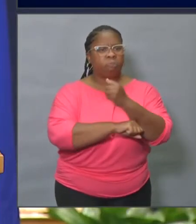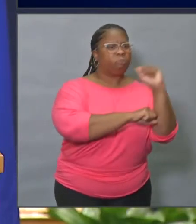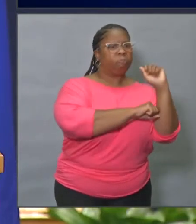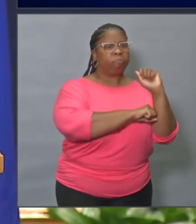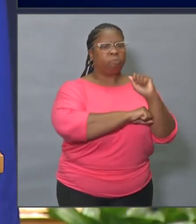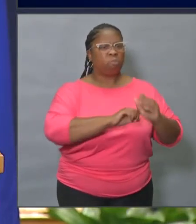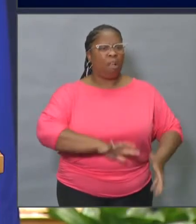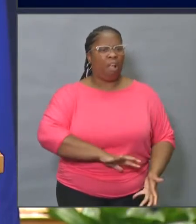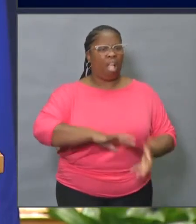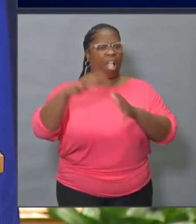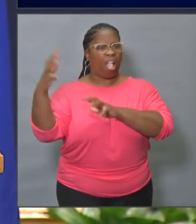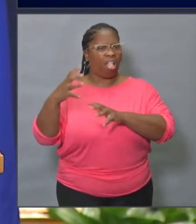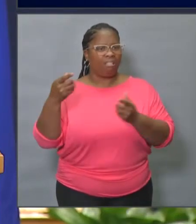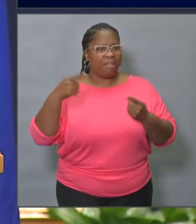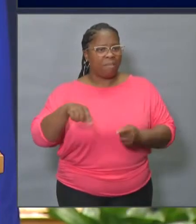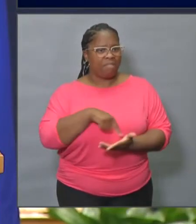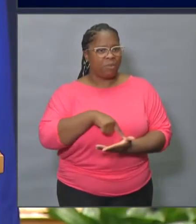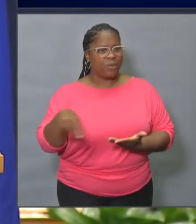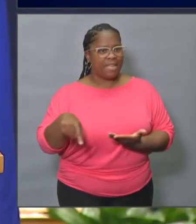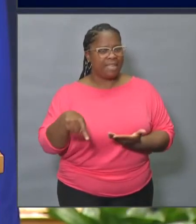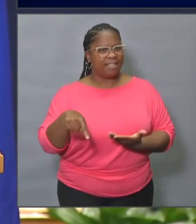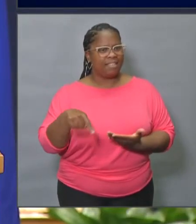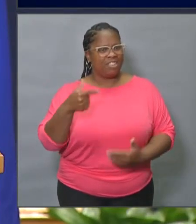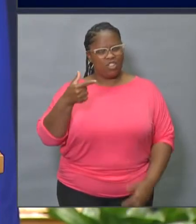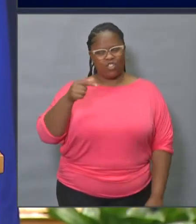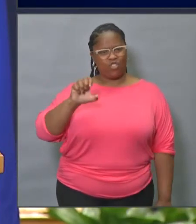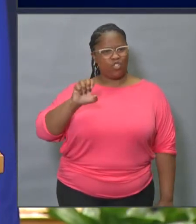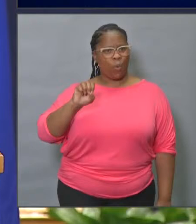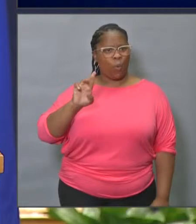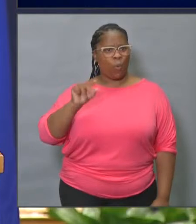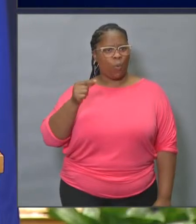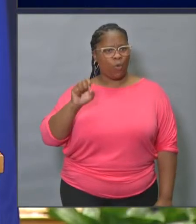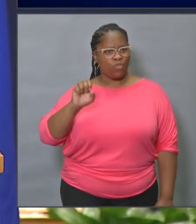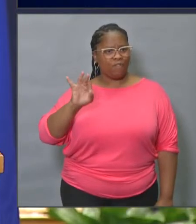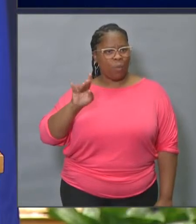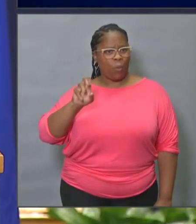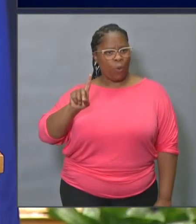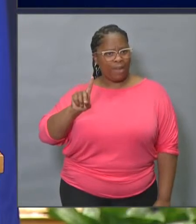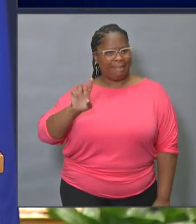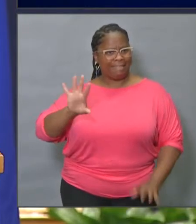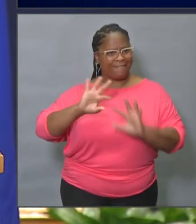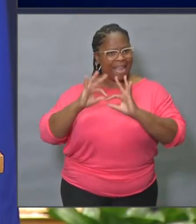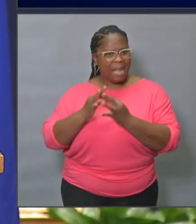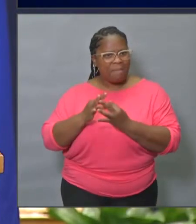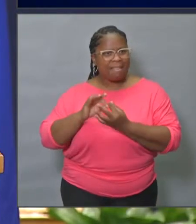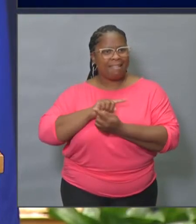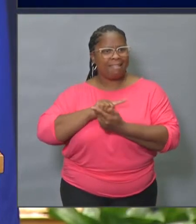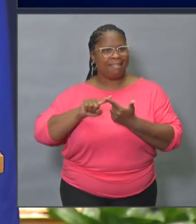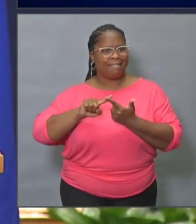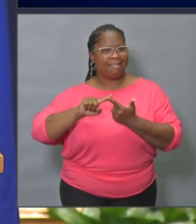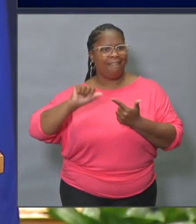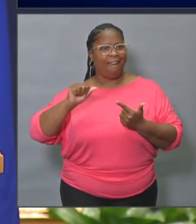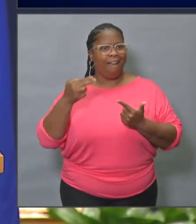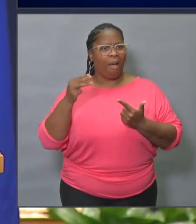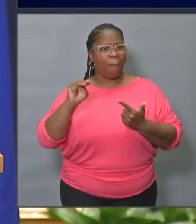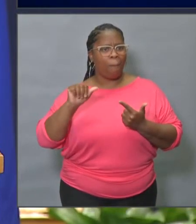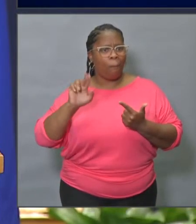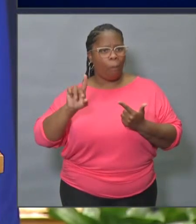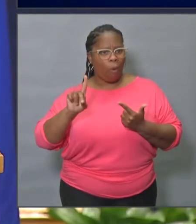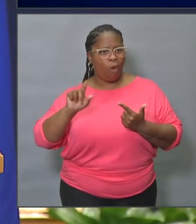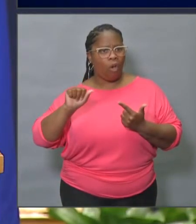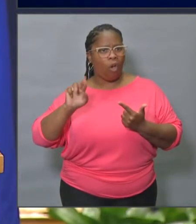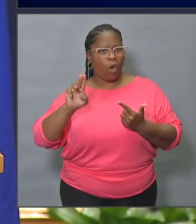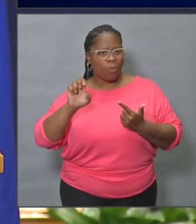I have thought about George Floyd and his family, about Breonna Taylor and Ahmaud Arbery and their families, and